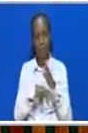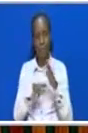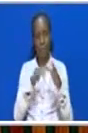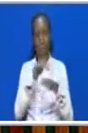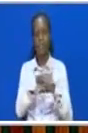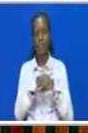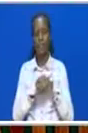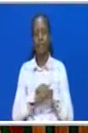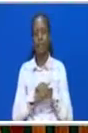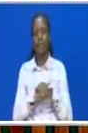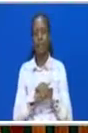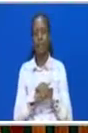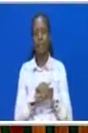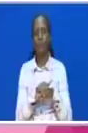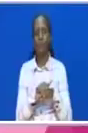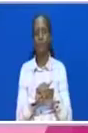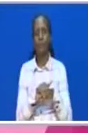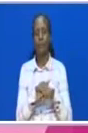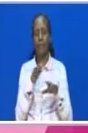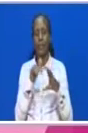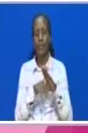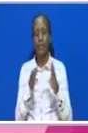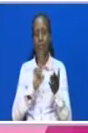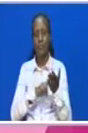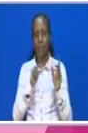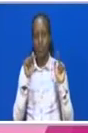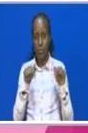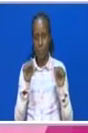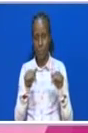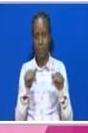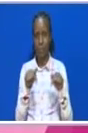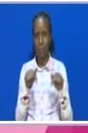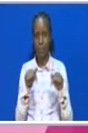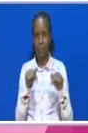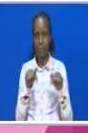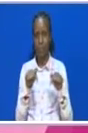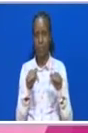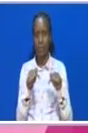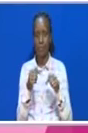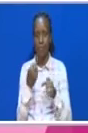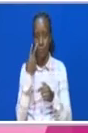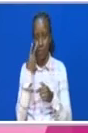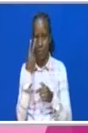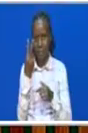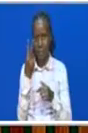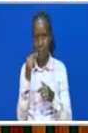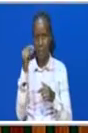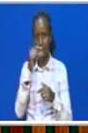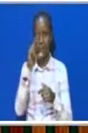English. In our revision today, we are going to look at